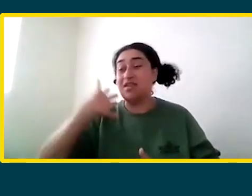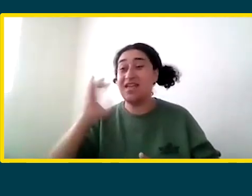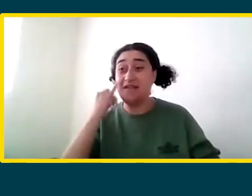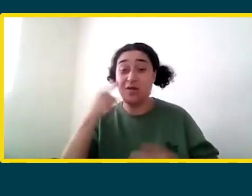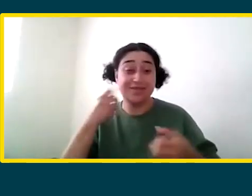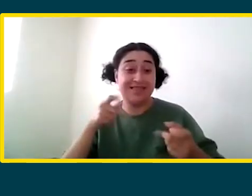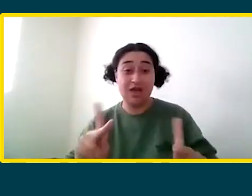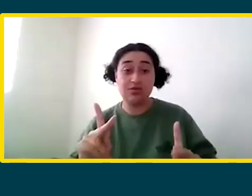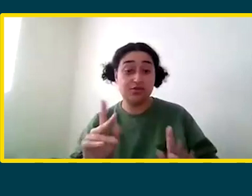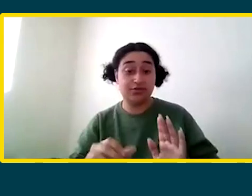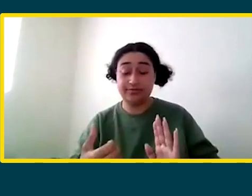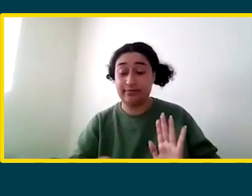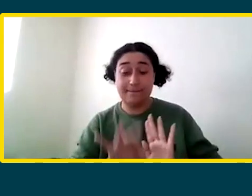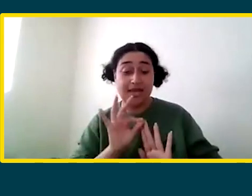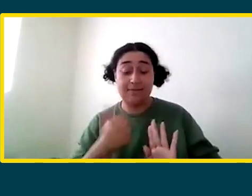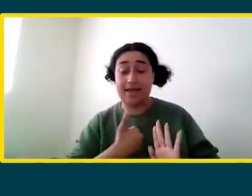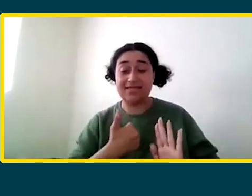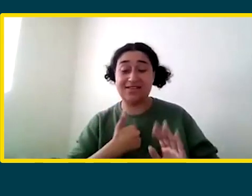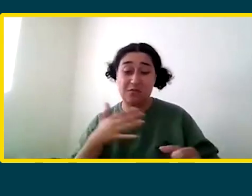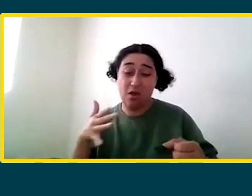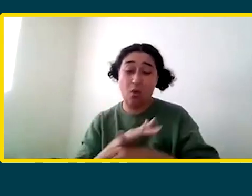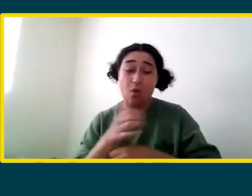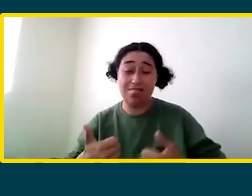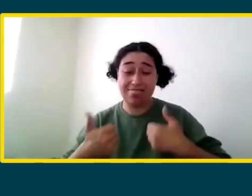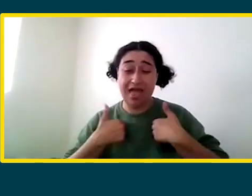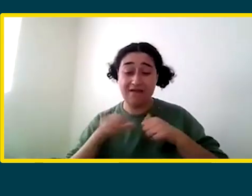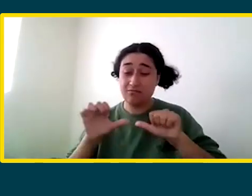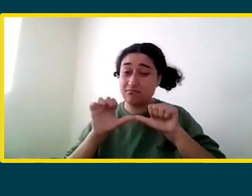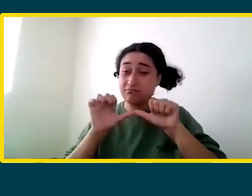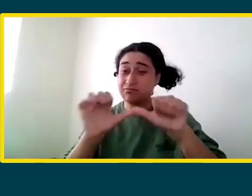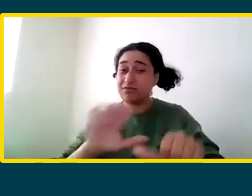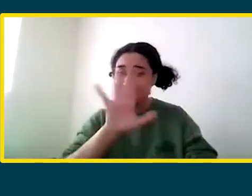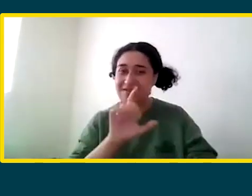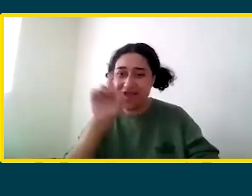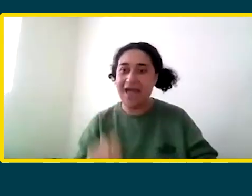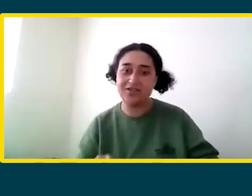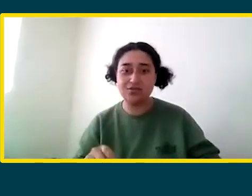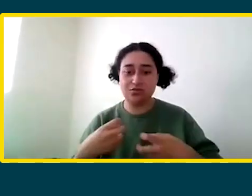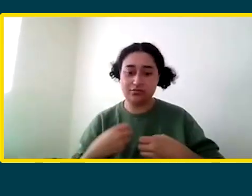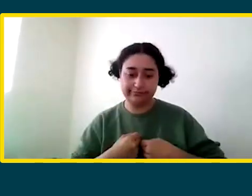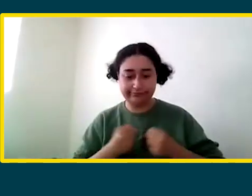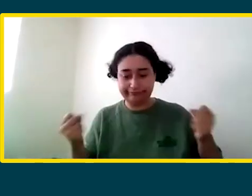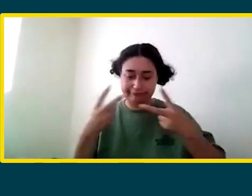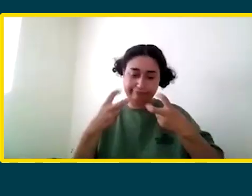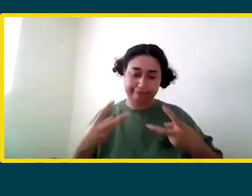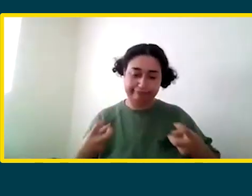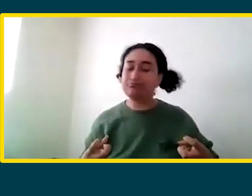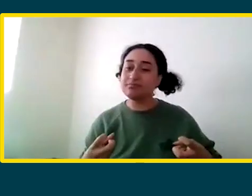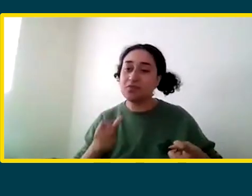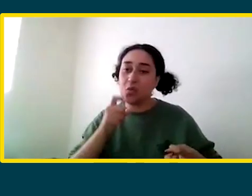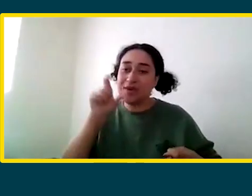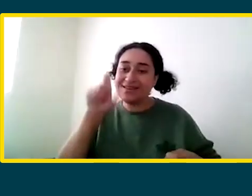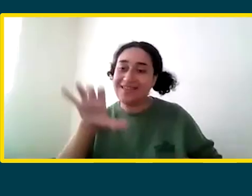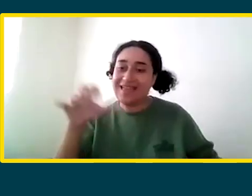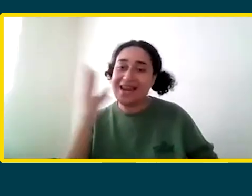life, if I never had to do all of that other stuff, there would have been no discovery in the first place. So like, I'm